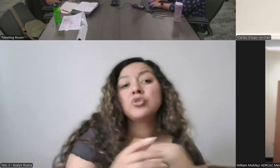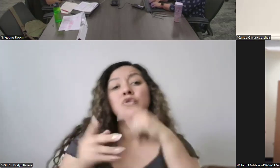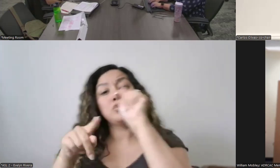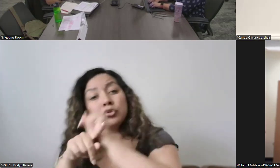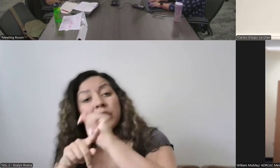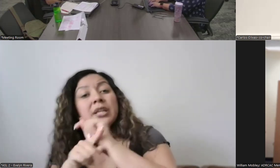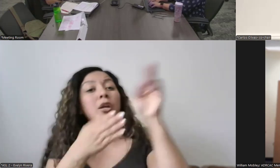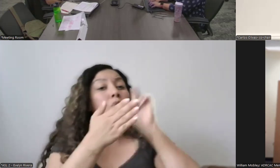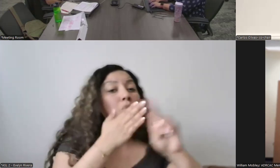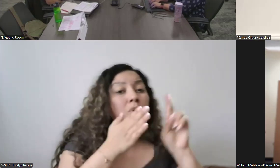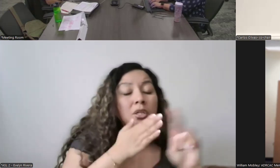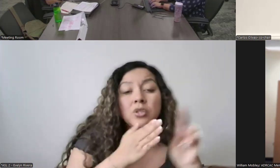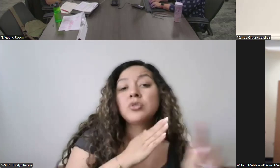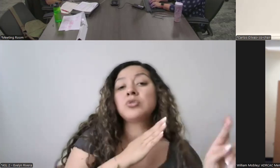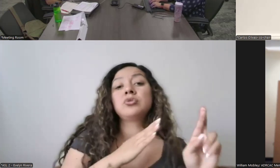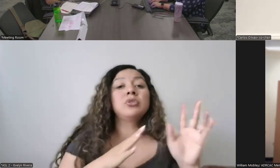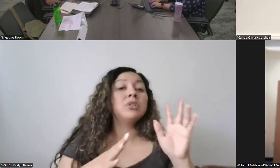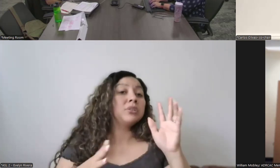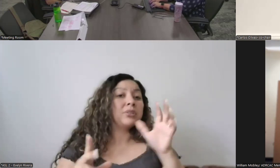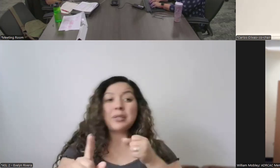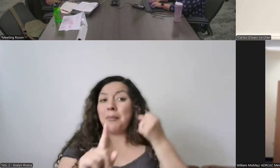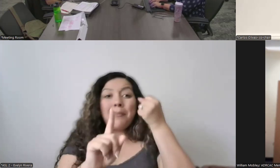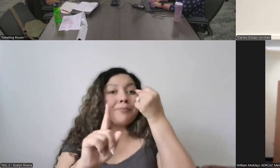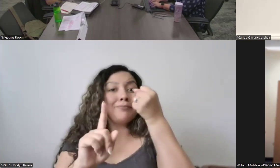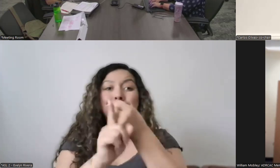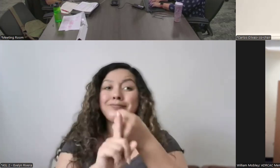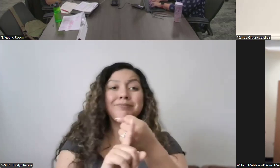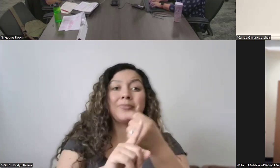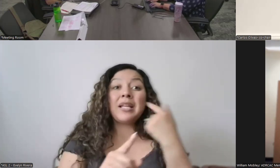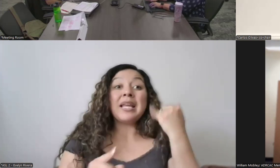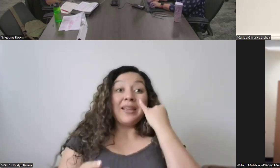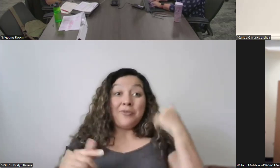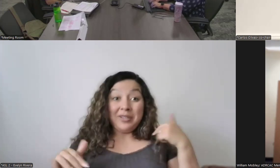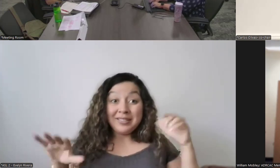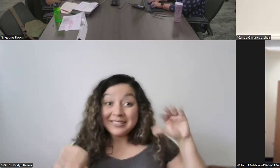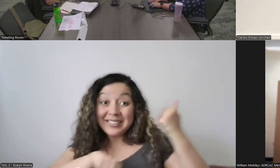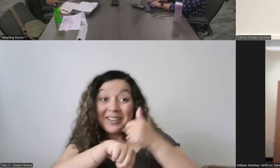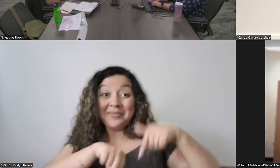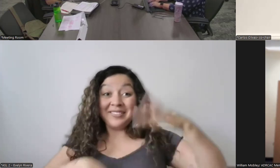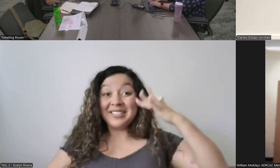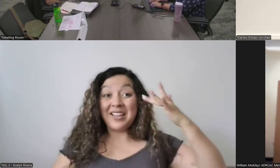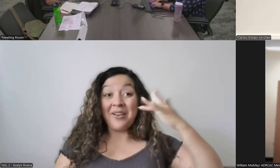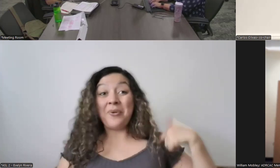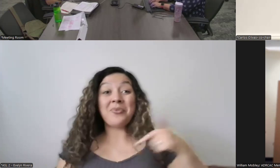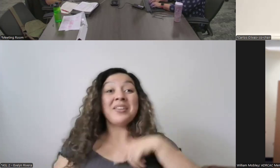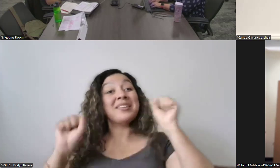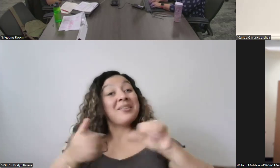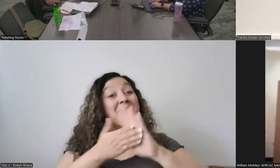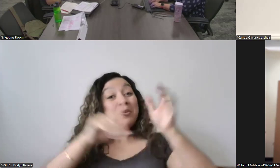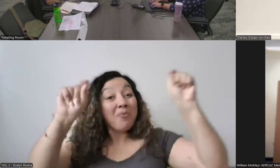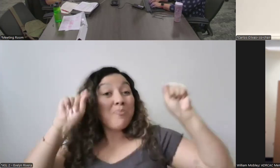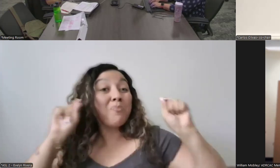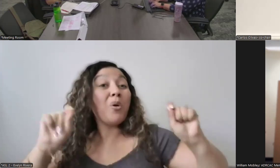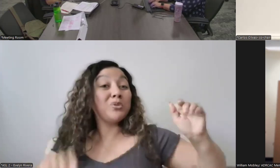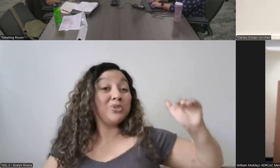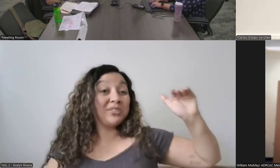something that really, really powerful makes a difference. And if we did it in California, we could be the poster child for the country. And Barbara,